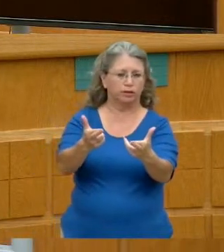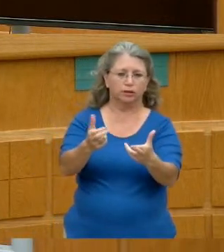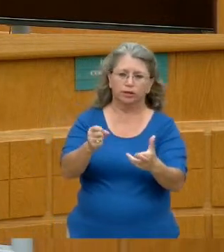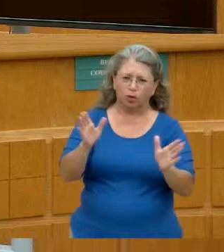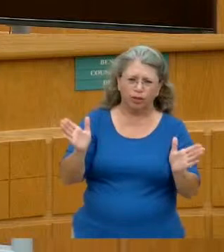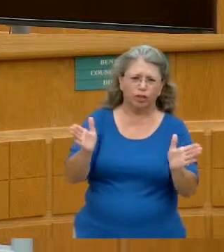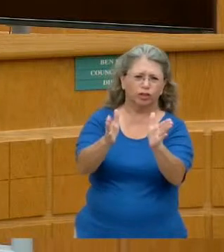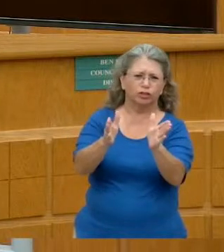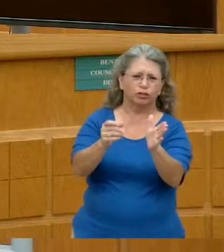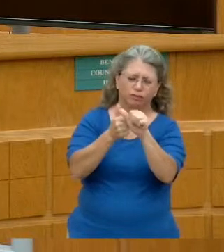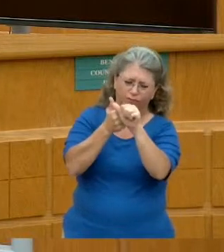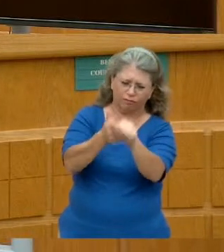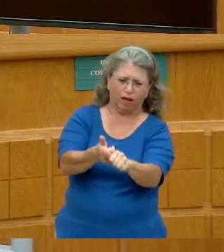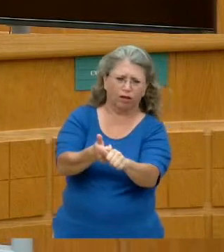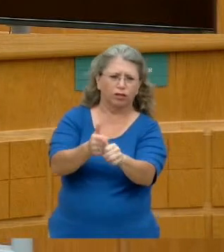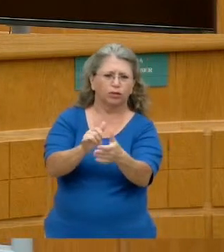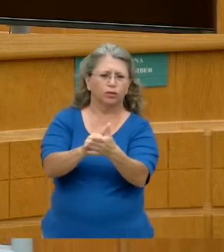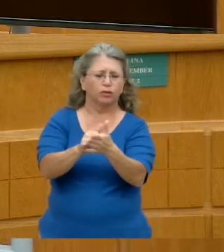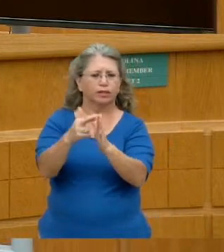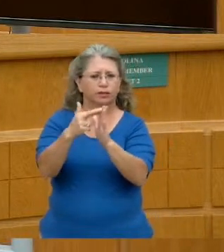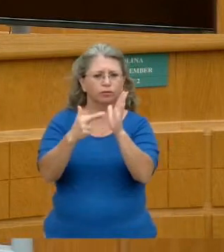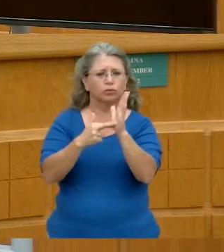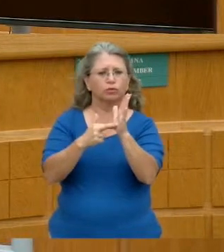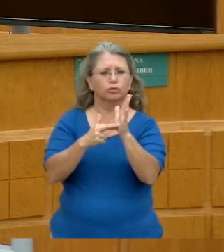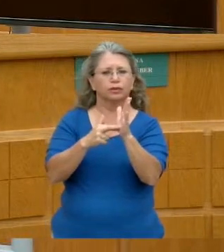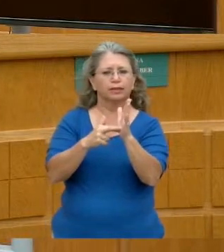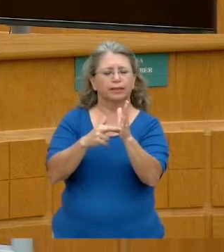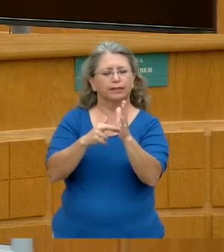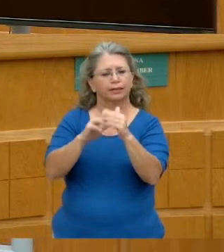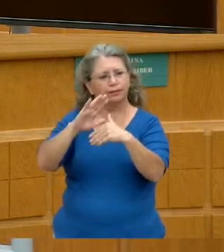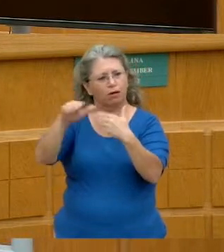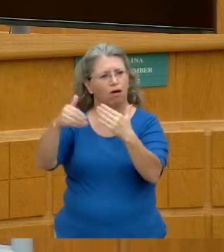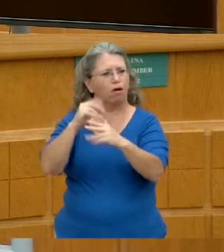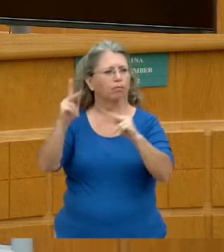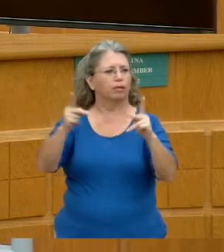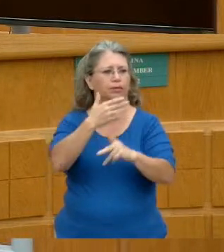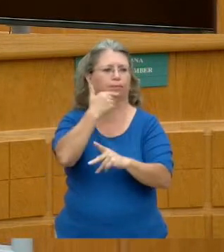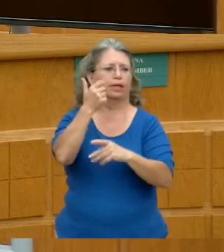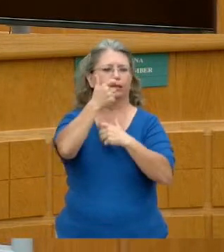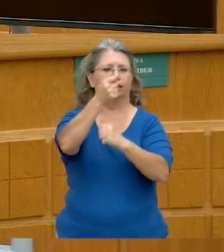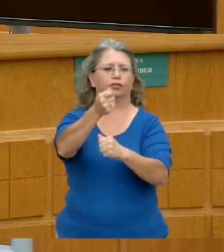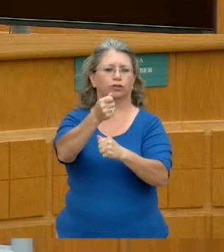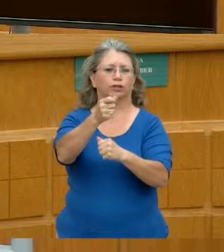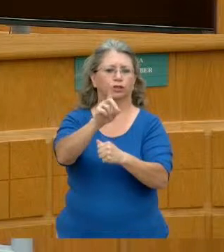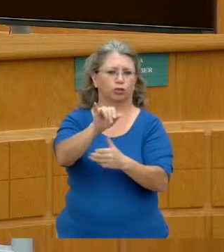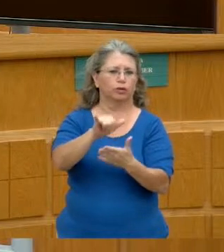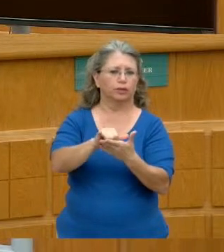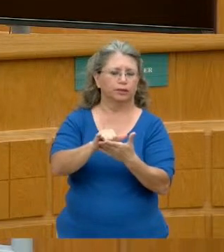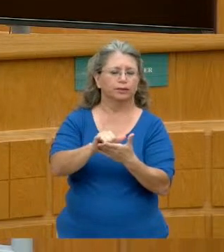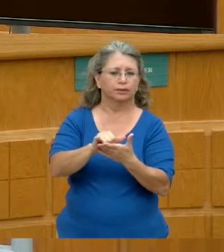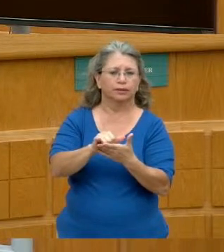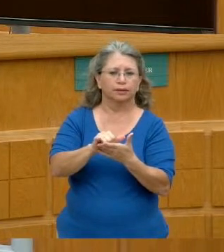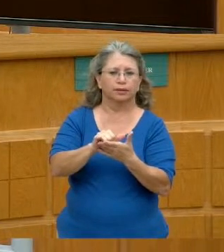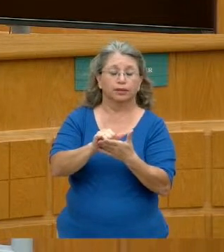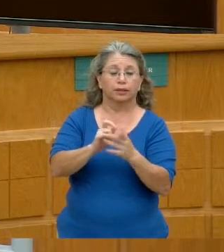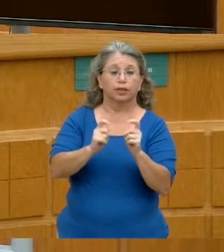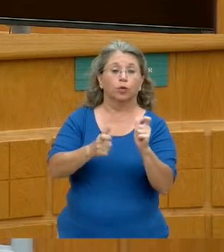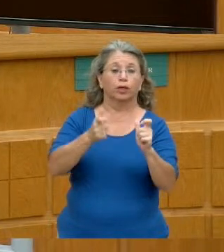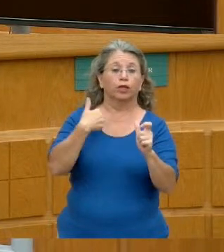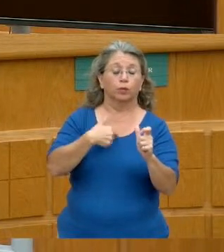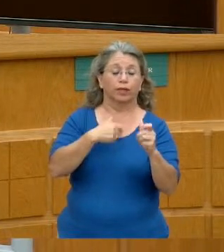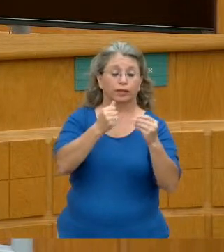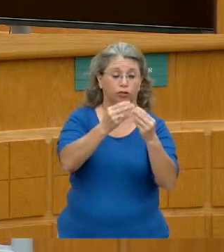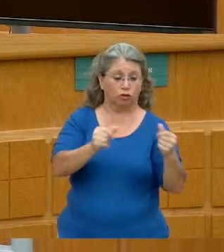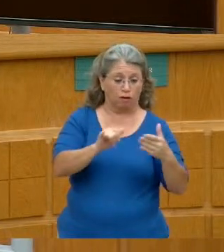and follow the rules. It's in everyone's best interest that we do this, and the quicker we can get this problem solved, the